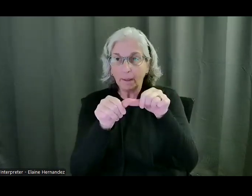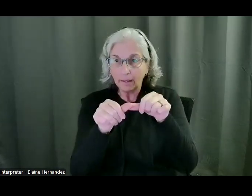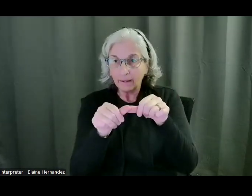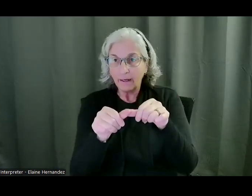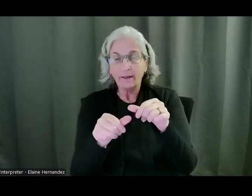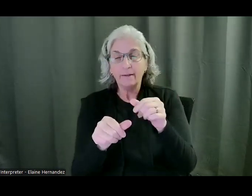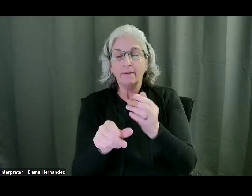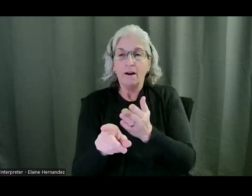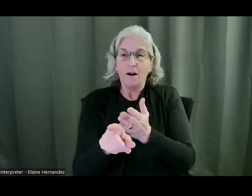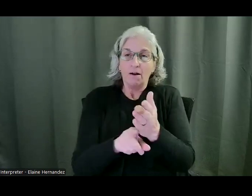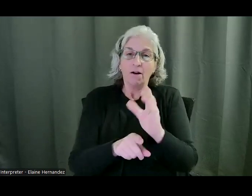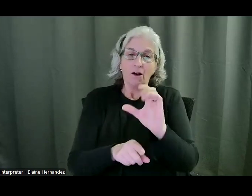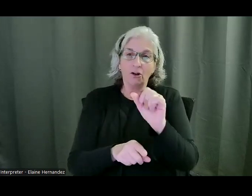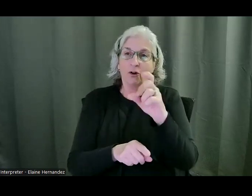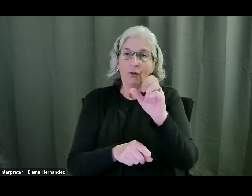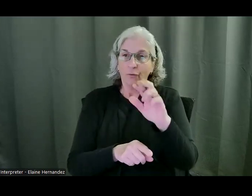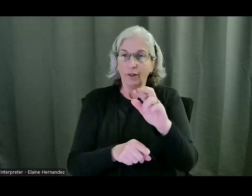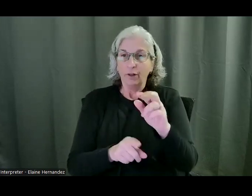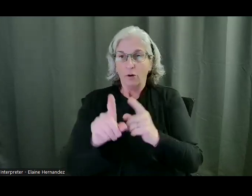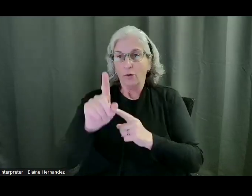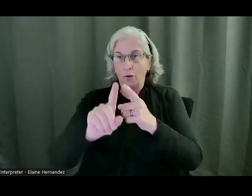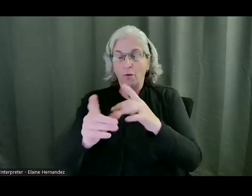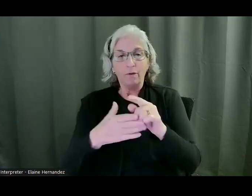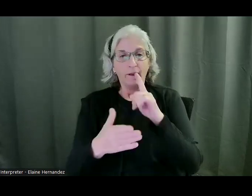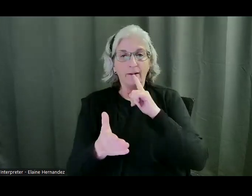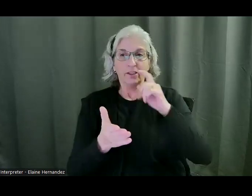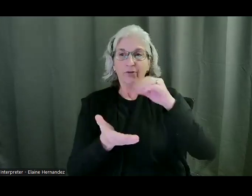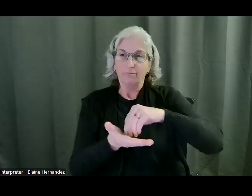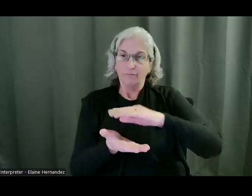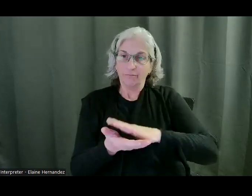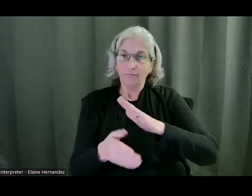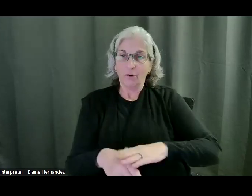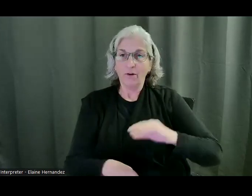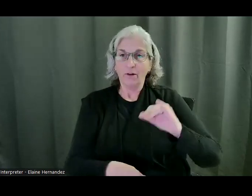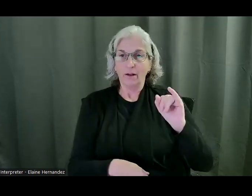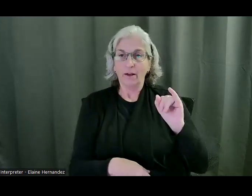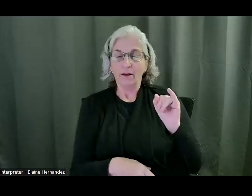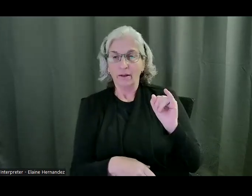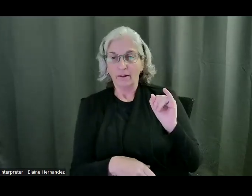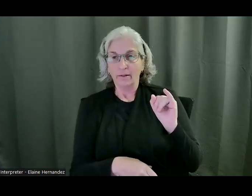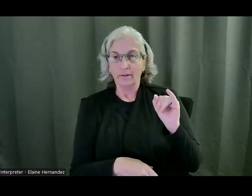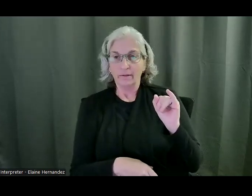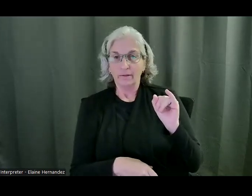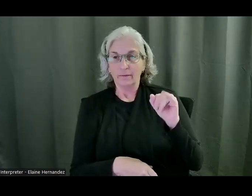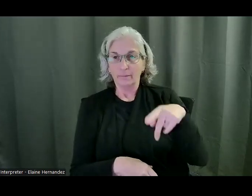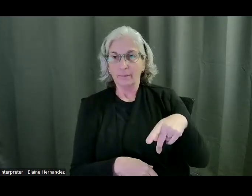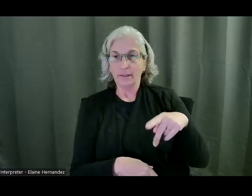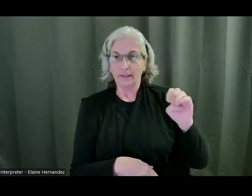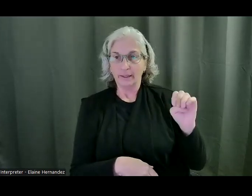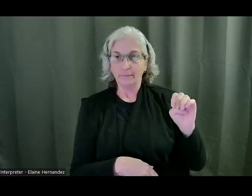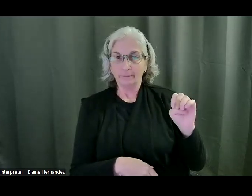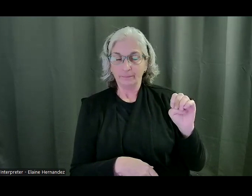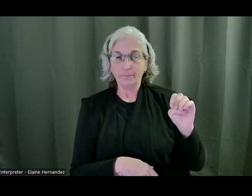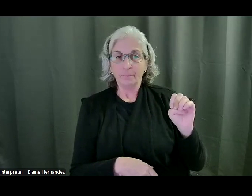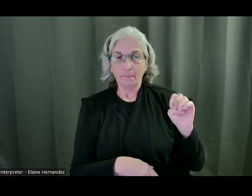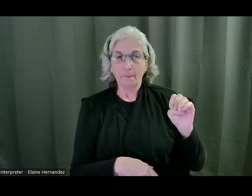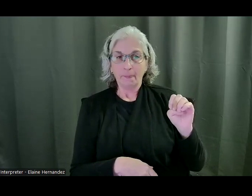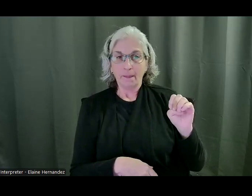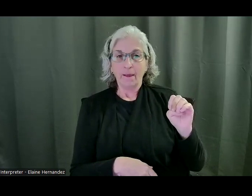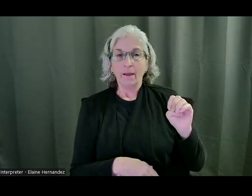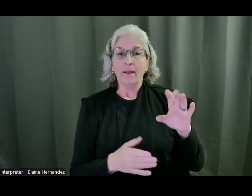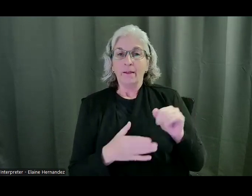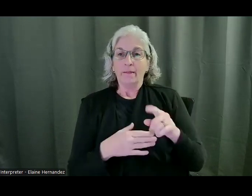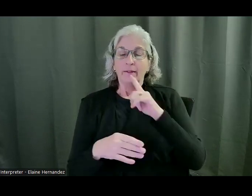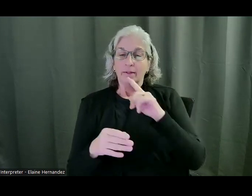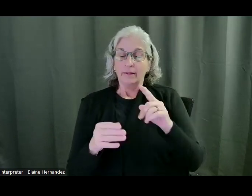a individualized plan for employment. Secondly, it's continues to be a